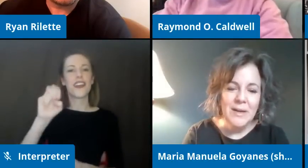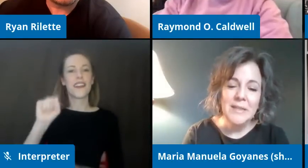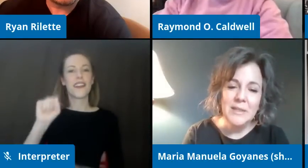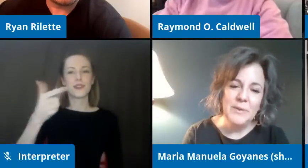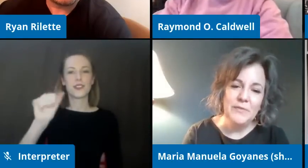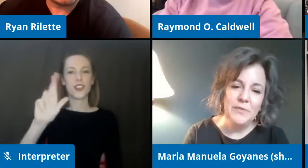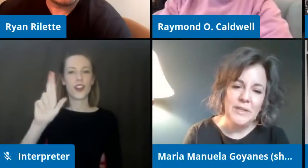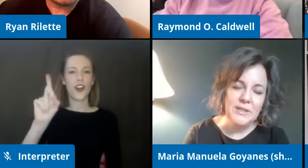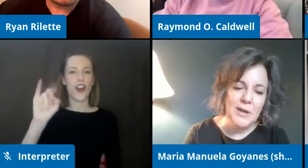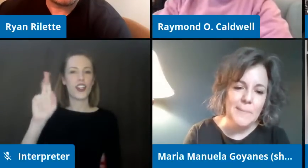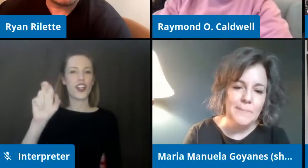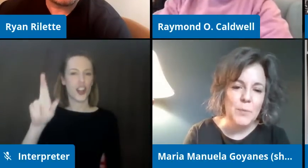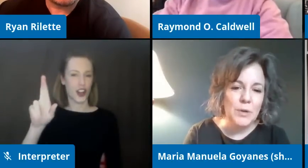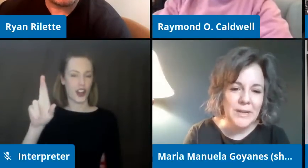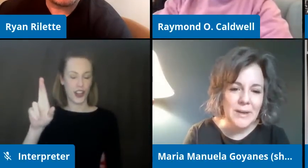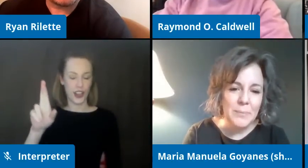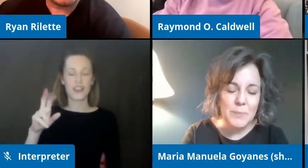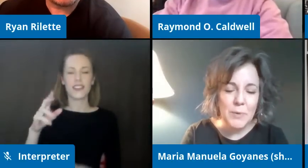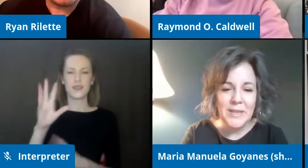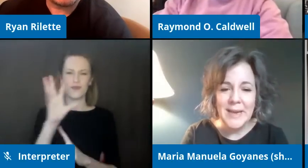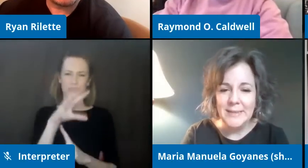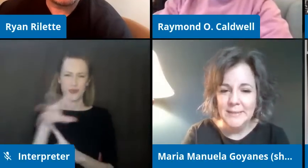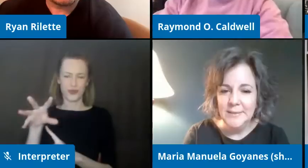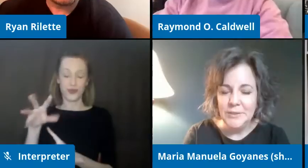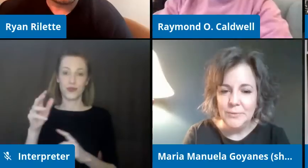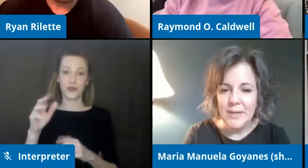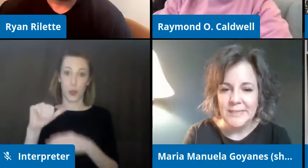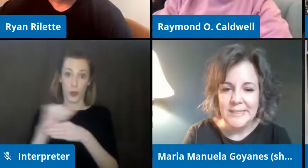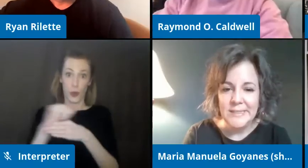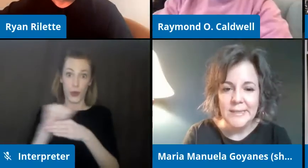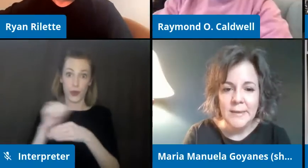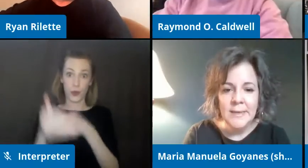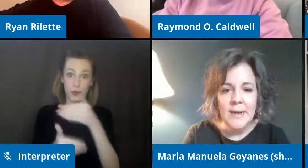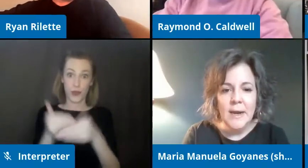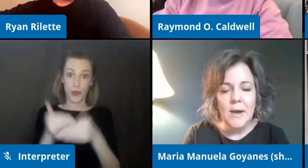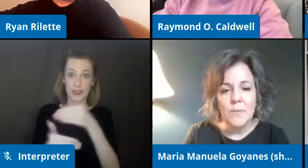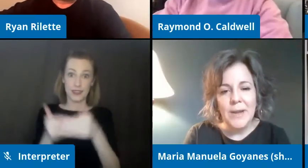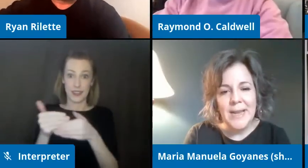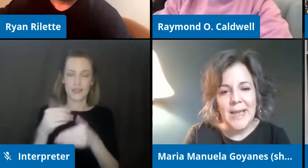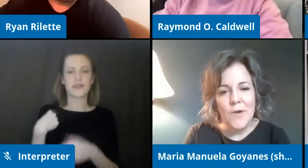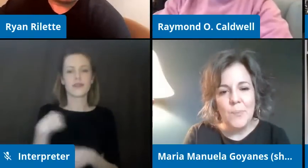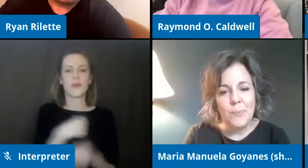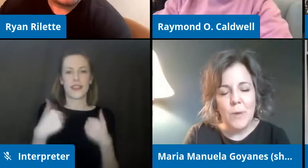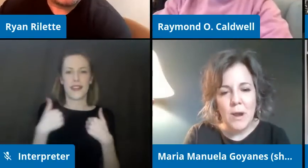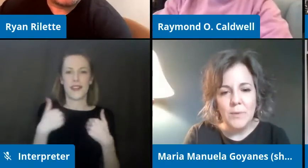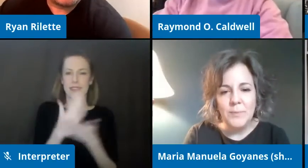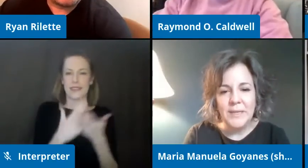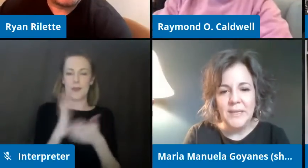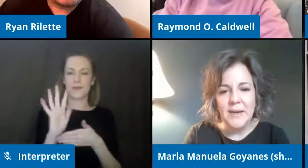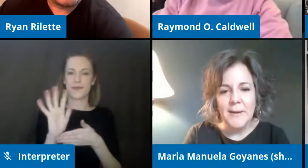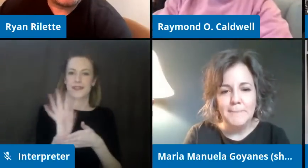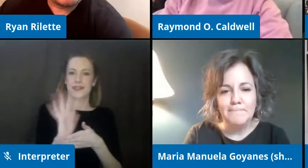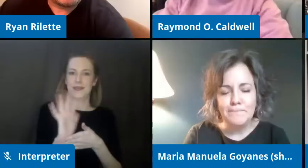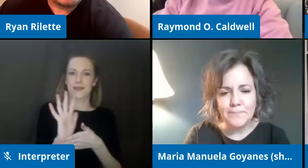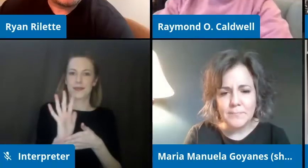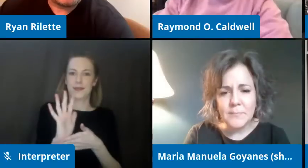have a little bit of footage, working on postponing that into next season. Right now,